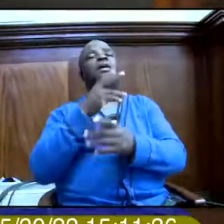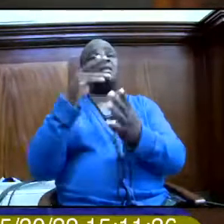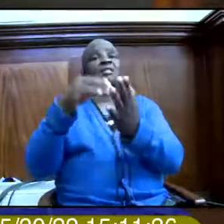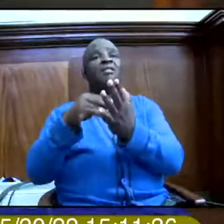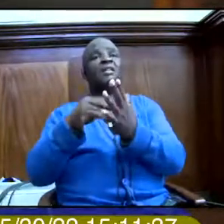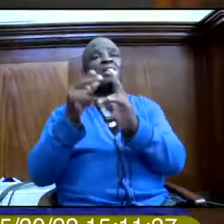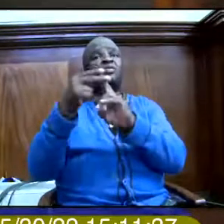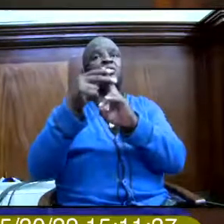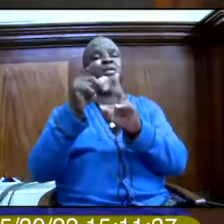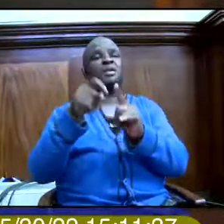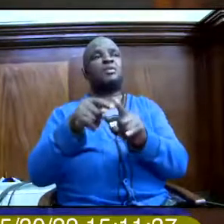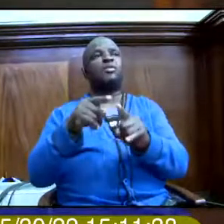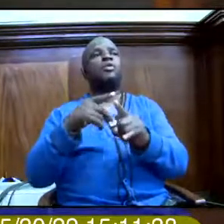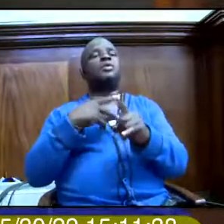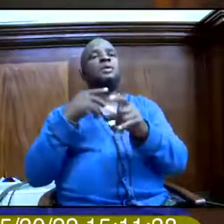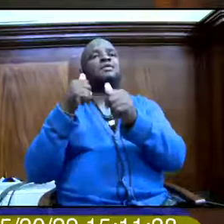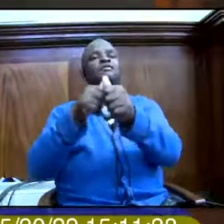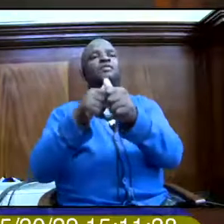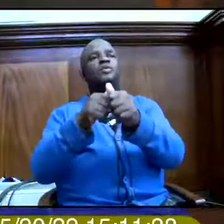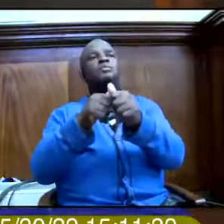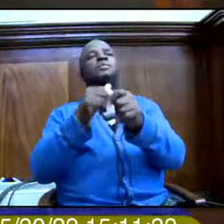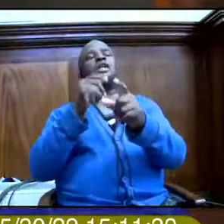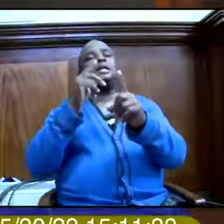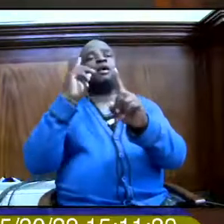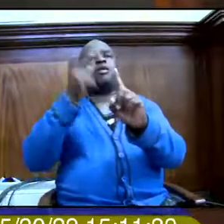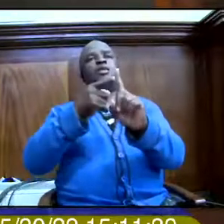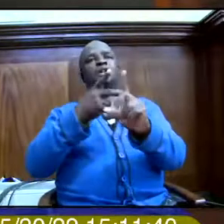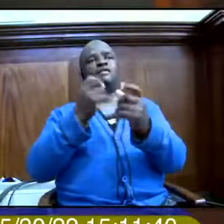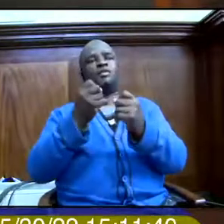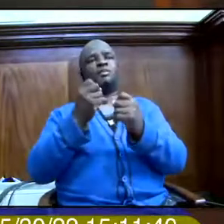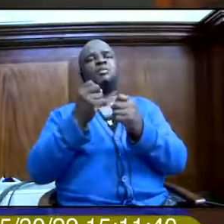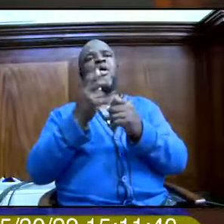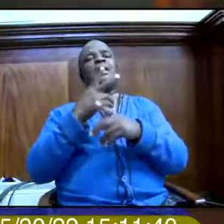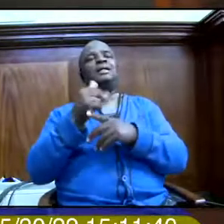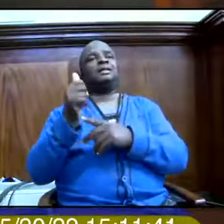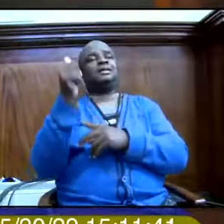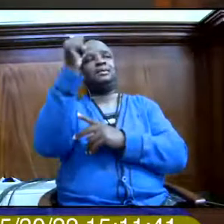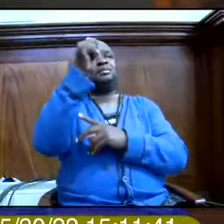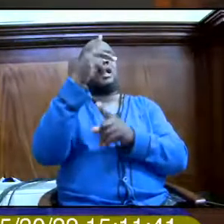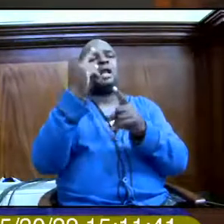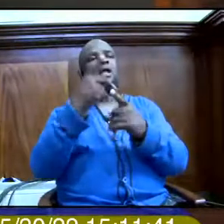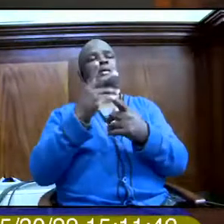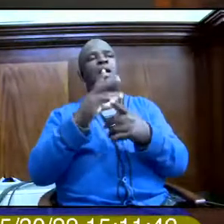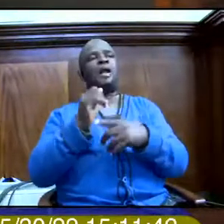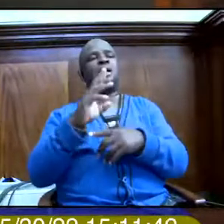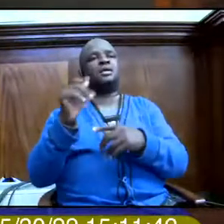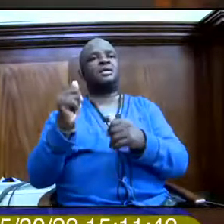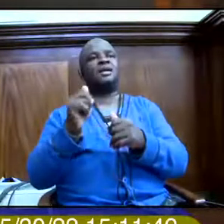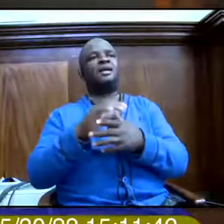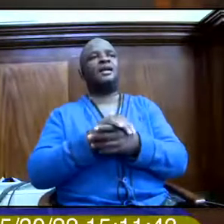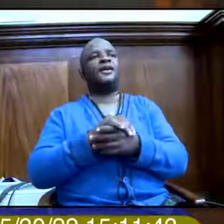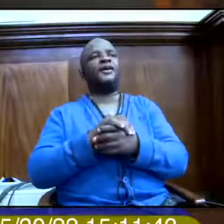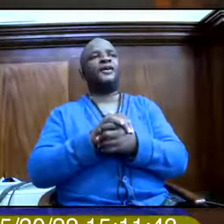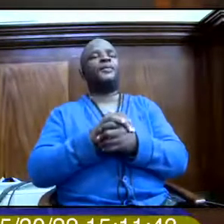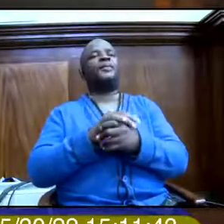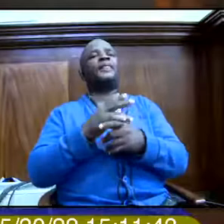complies with a directive from the register of labor relations about amendments